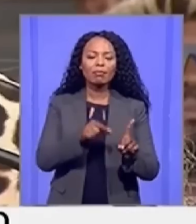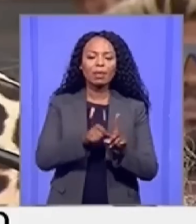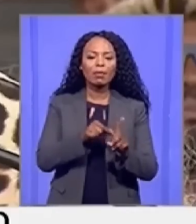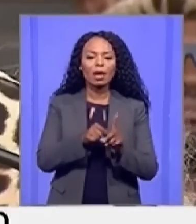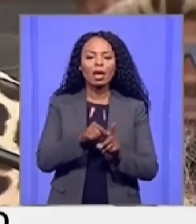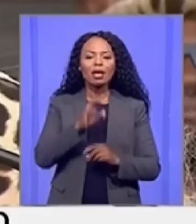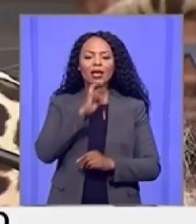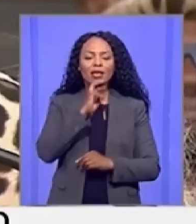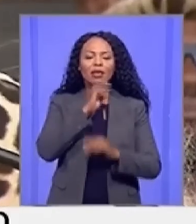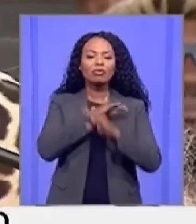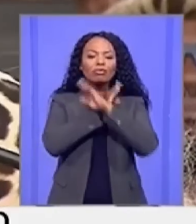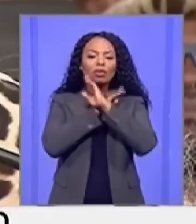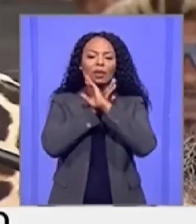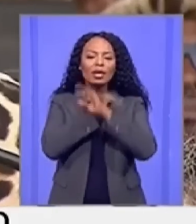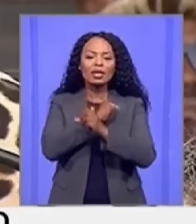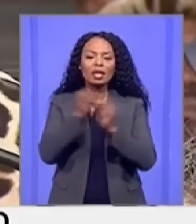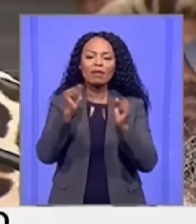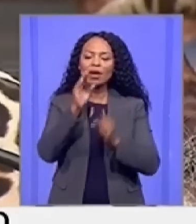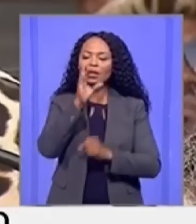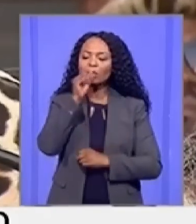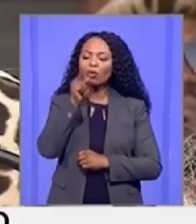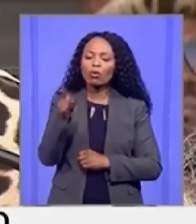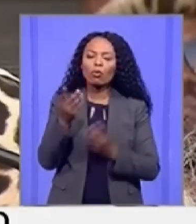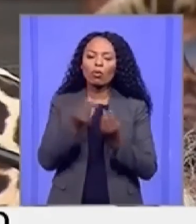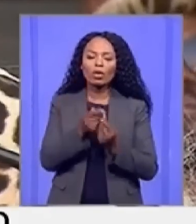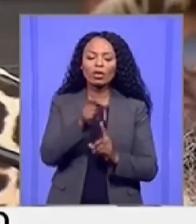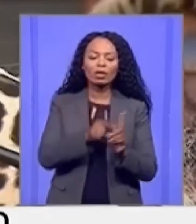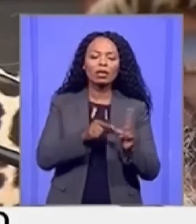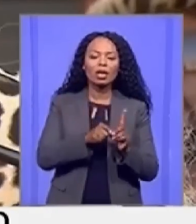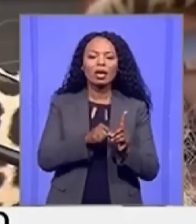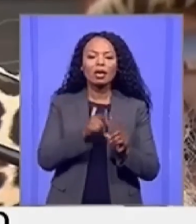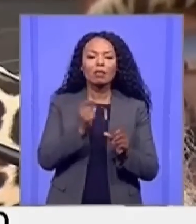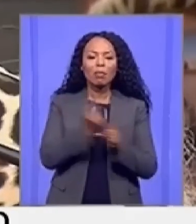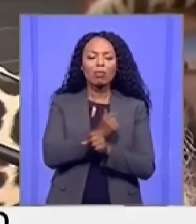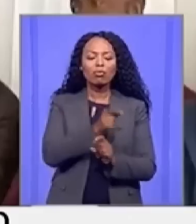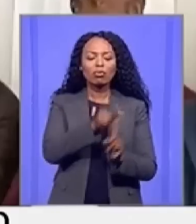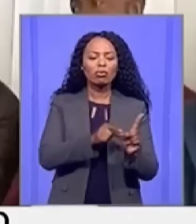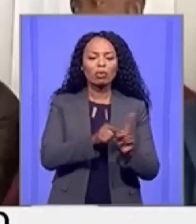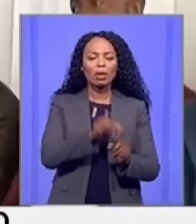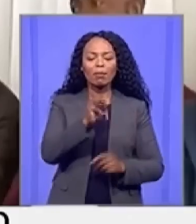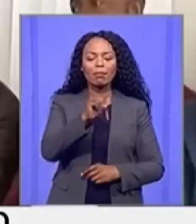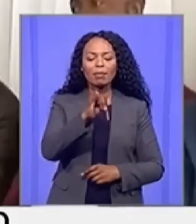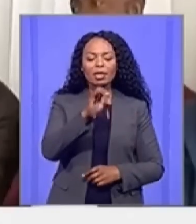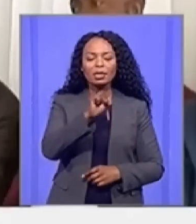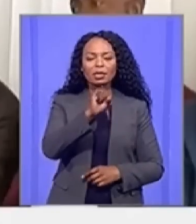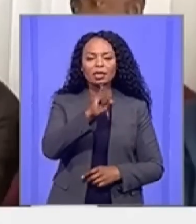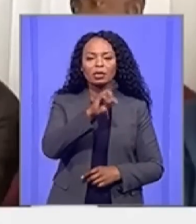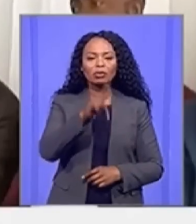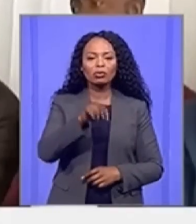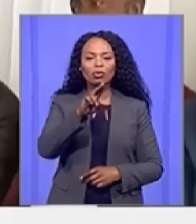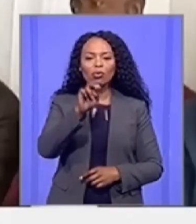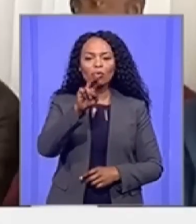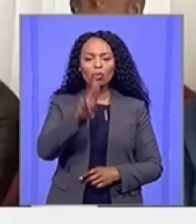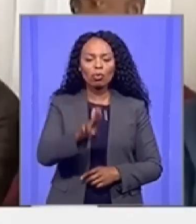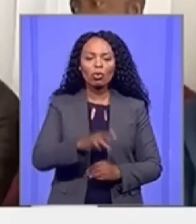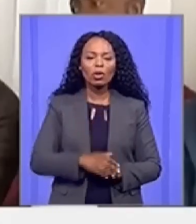Zwelithini o ne a soka bua le yena ka tsela eo morena Misizulu a buileng ka yona. Wathi mntanami ngifisa ukusho ukuthi